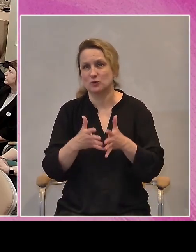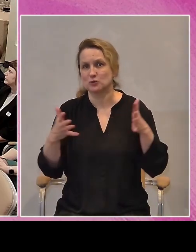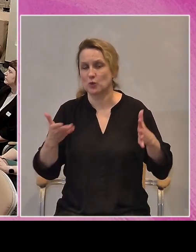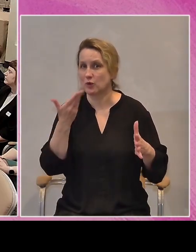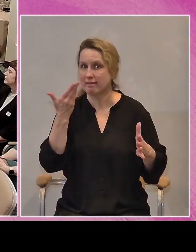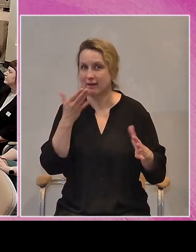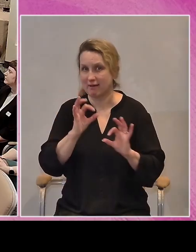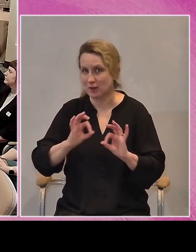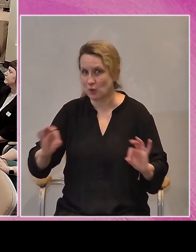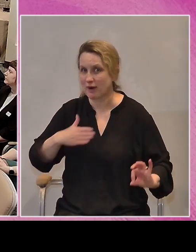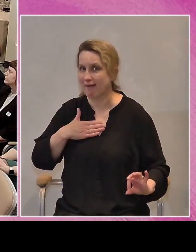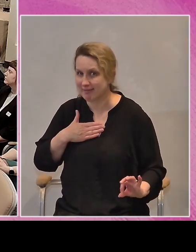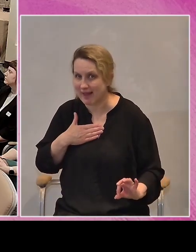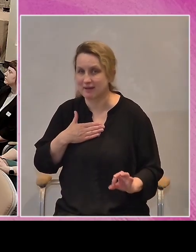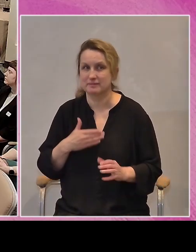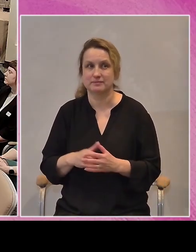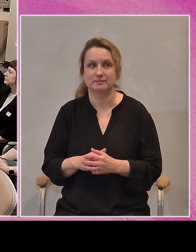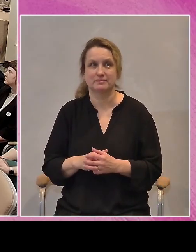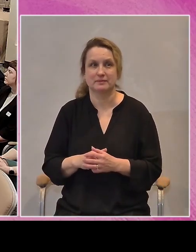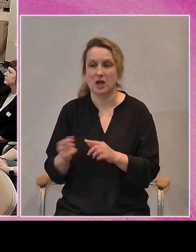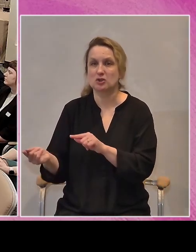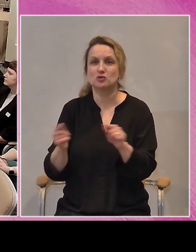Thank you so much for the lovely presentation.